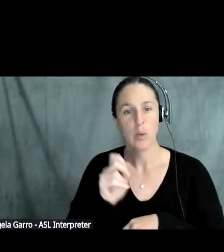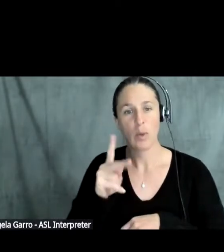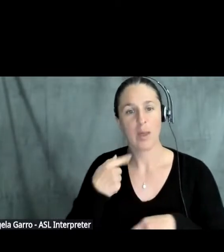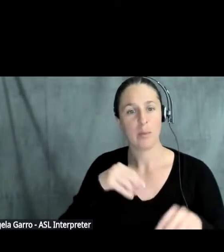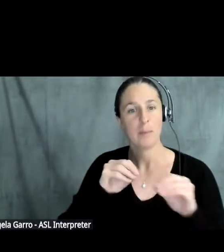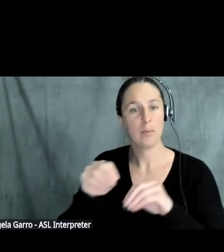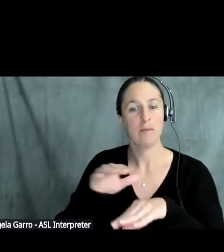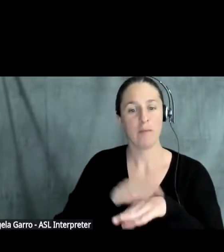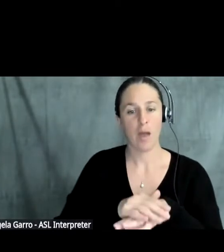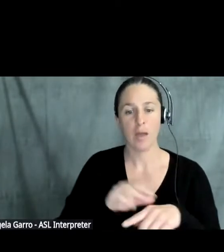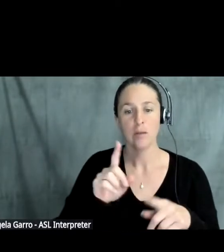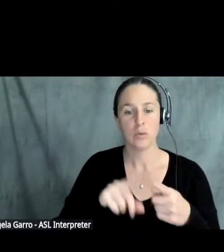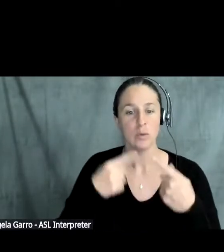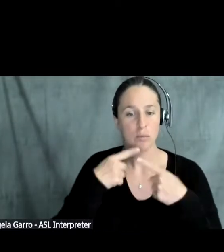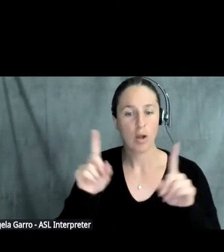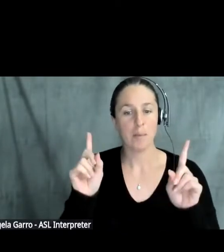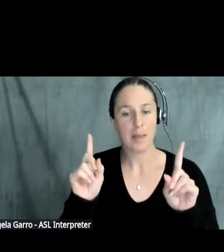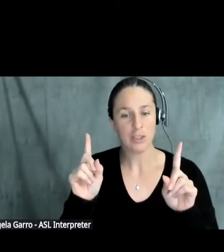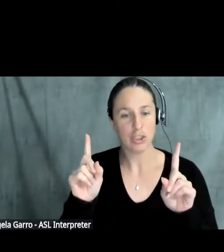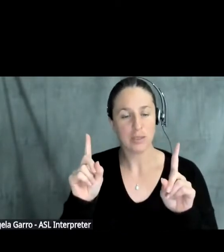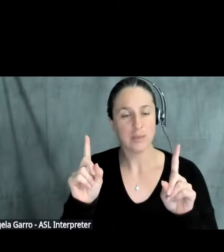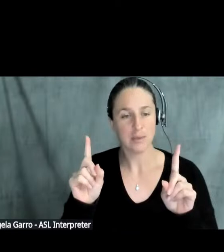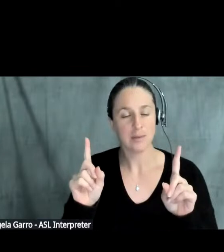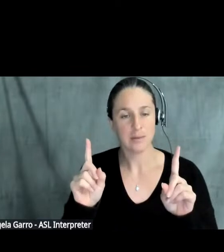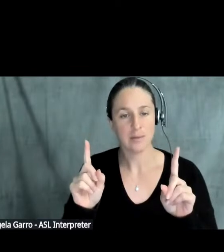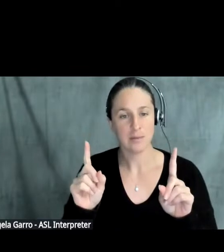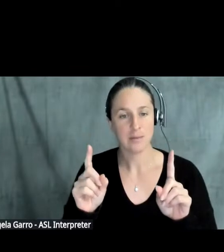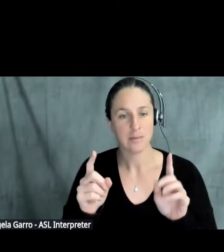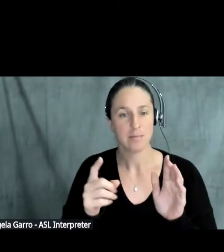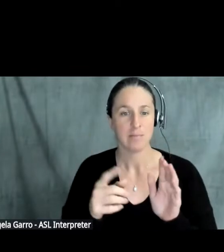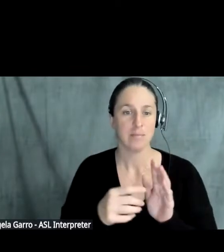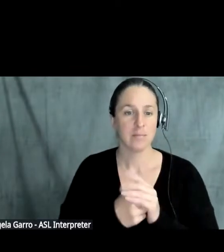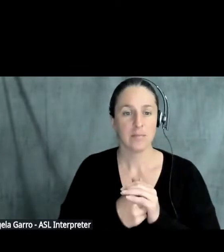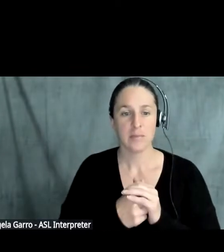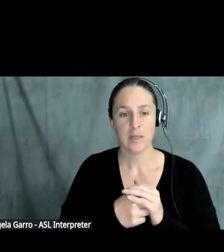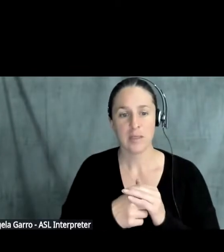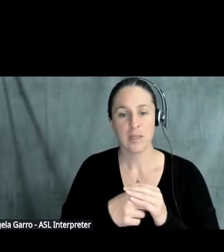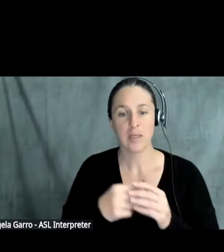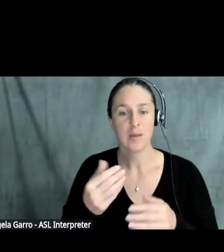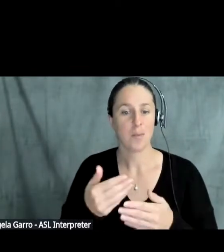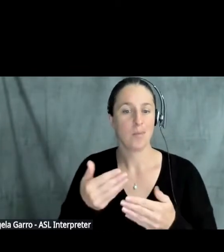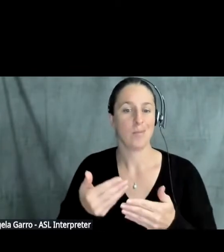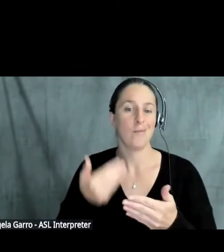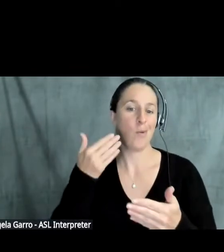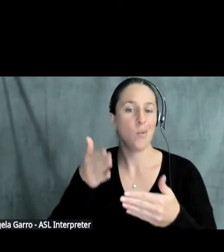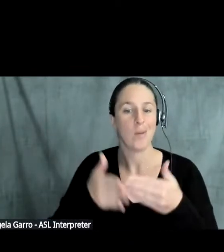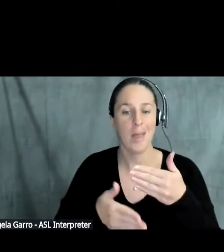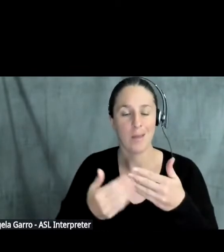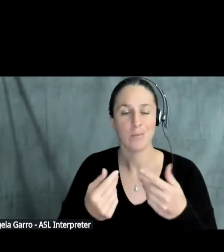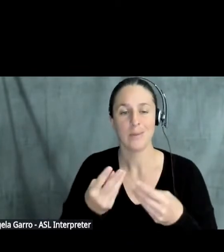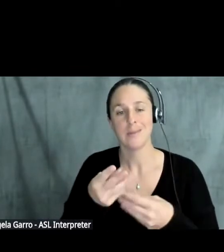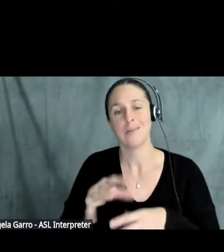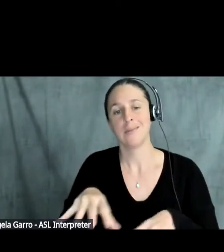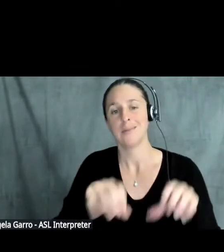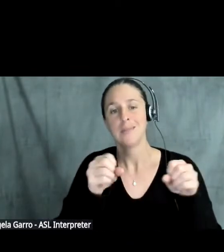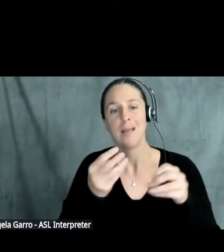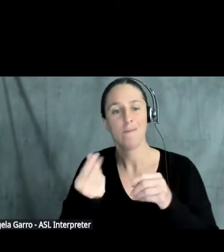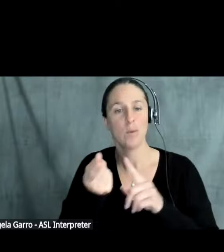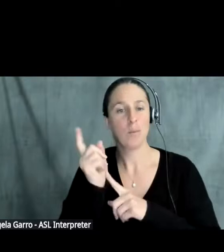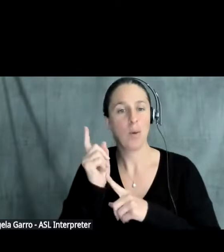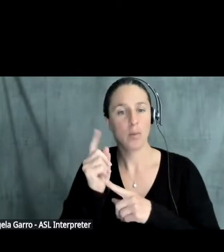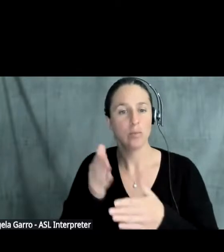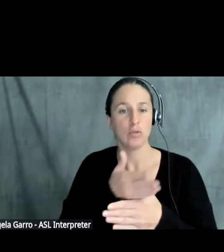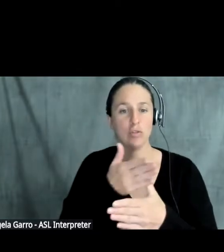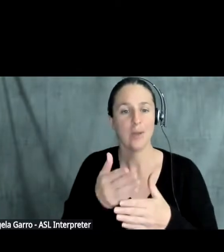to proclamation highlights. So, and before we end, we want to take a few moments to share some highlights of the